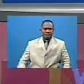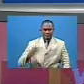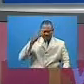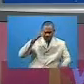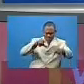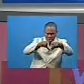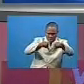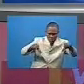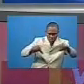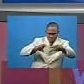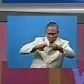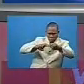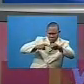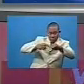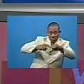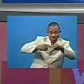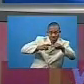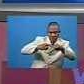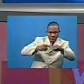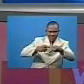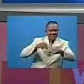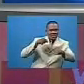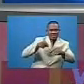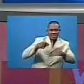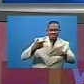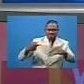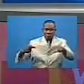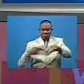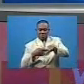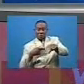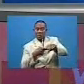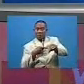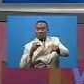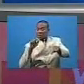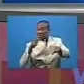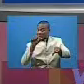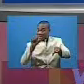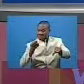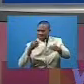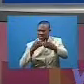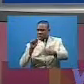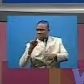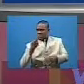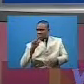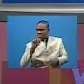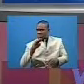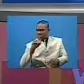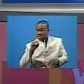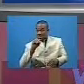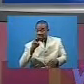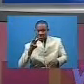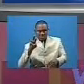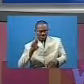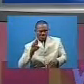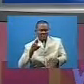The final welding of the onshore gas distribution pipeline project at the gas processing plant at Atuabo in the Western region